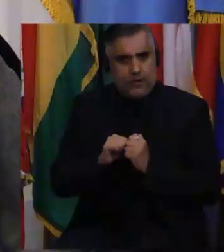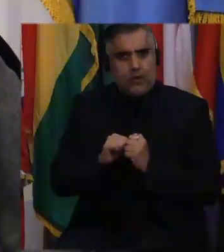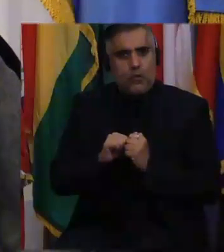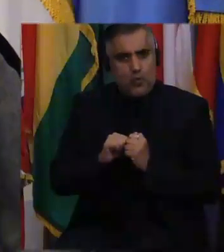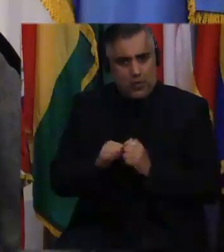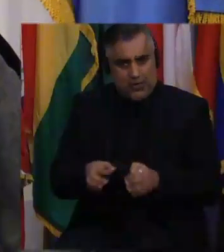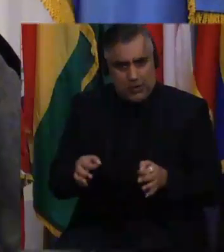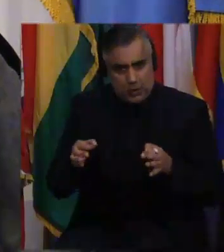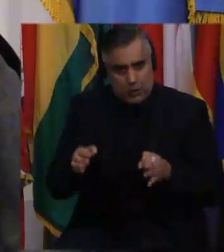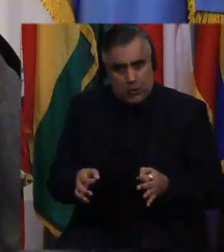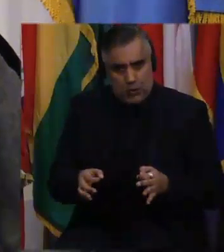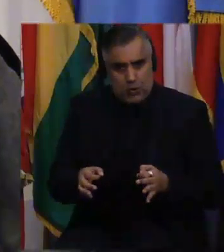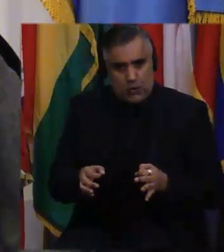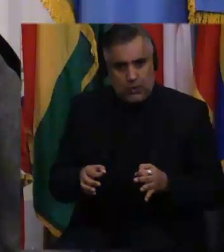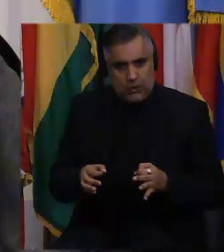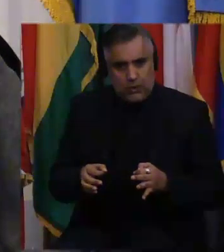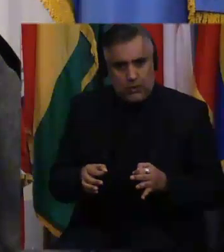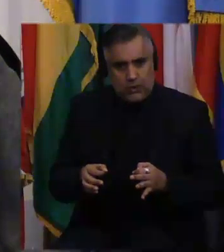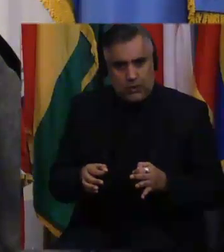would ensure